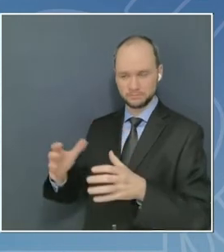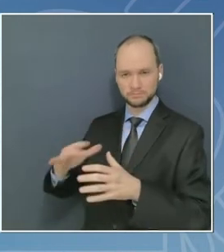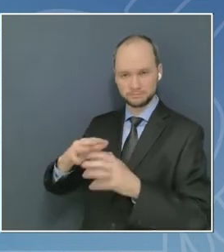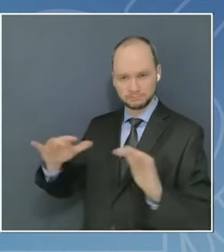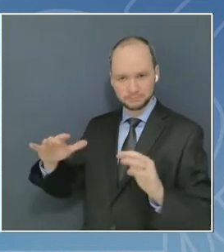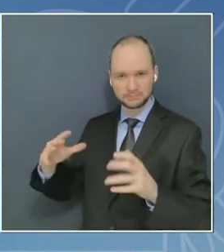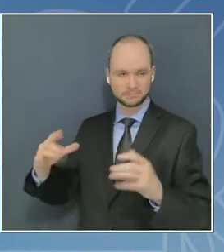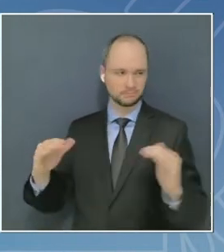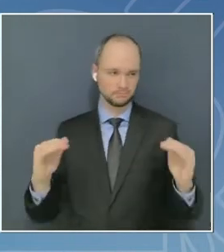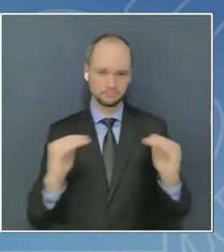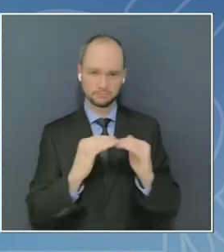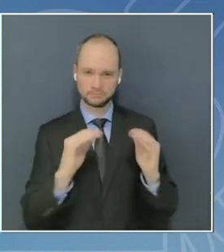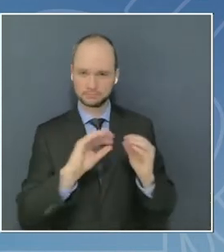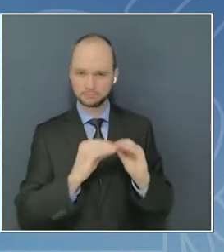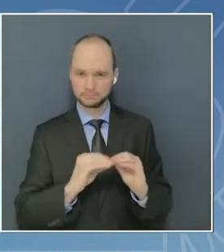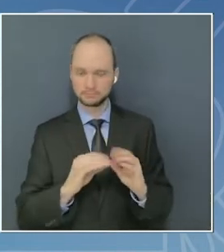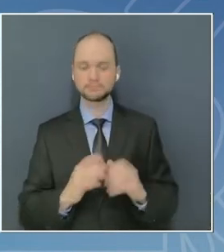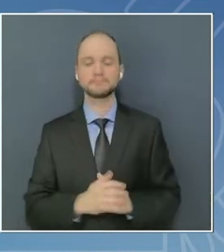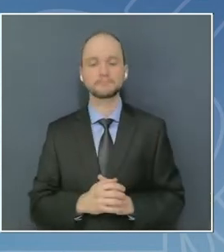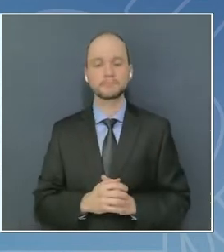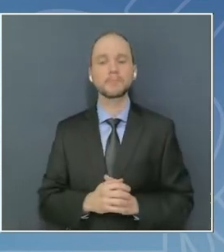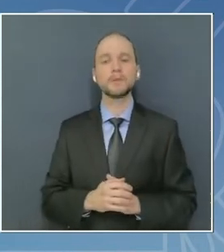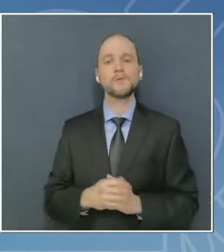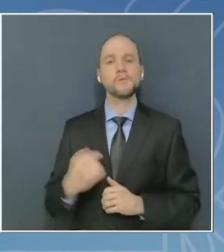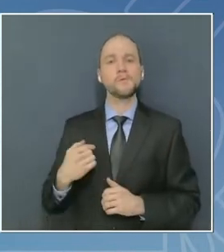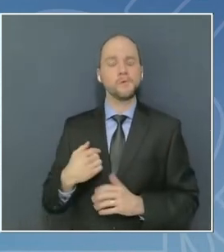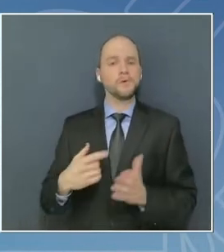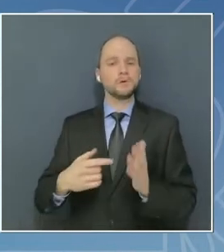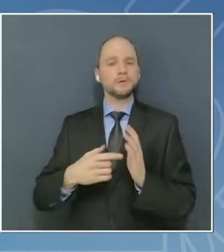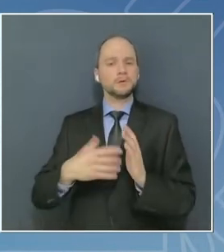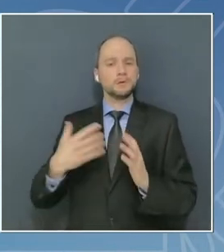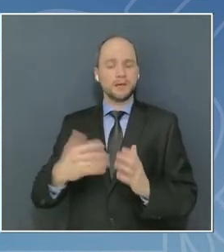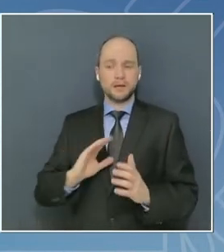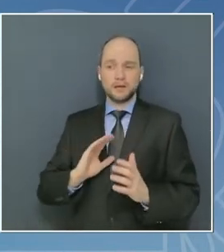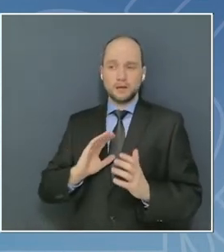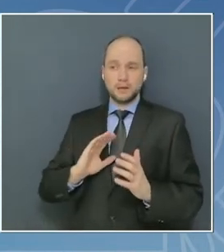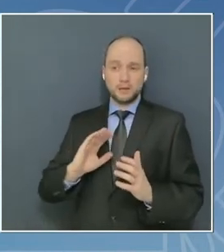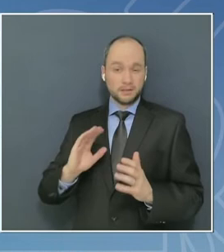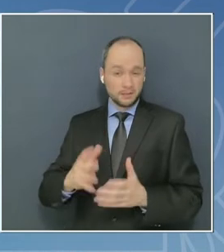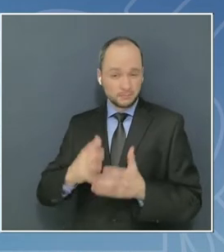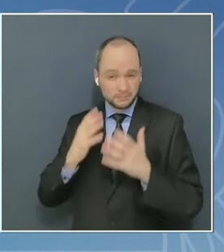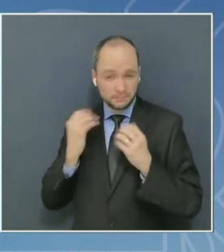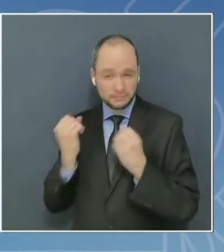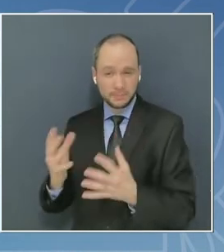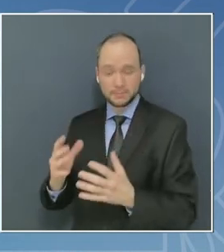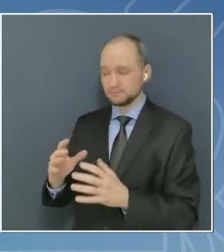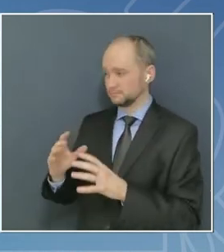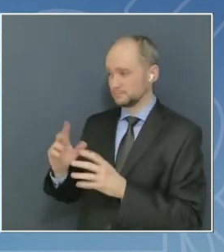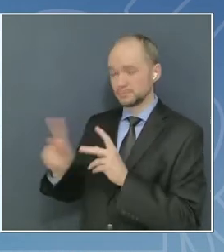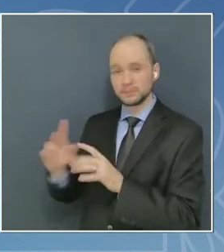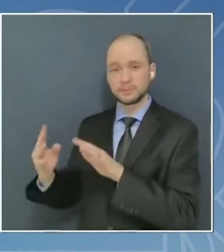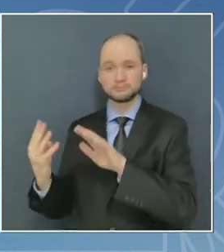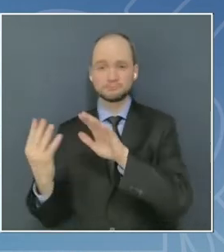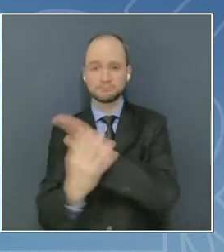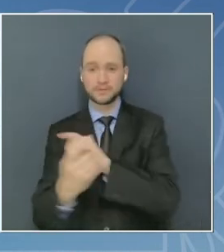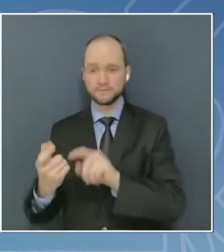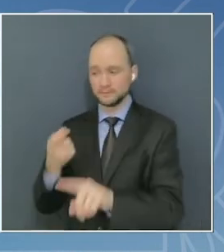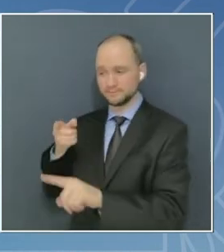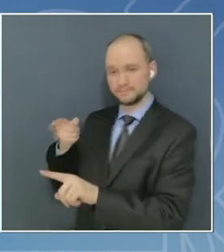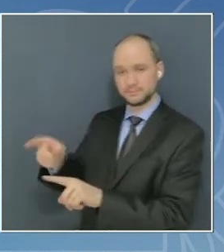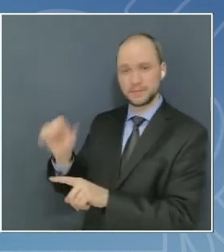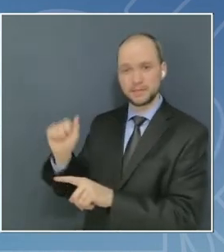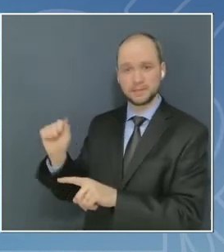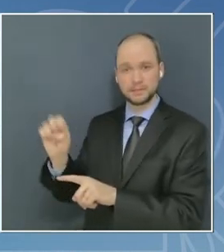immigrants or refugees, which reflects the fact that so much of the immigration from the Southeast Asian region actually did not really take off